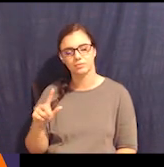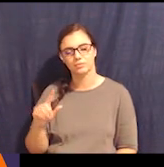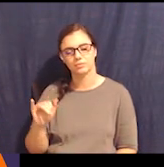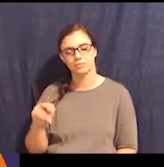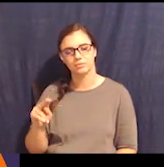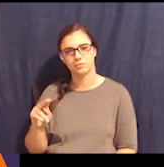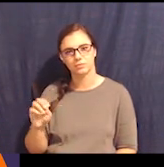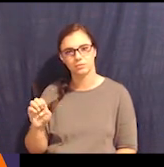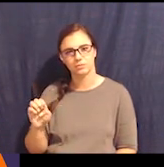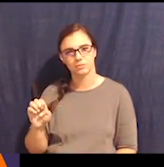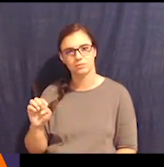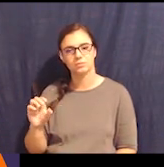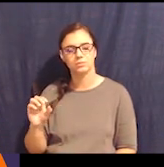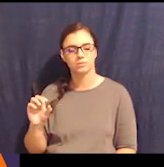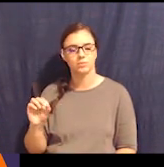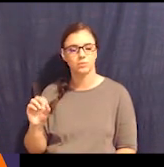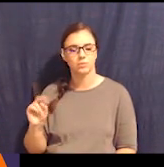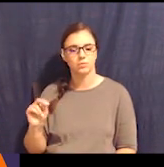www.teenlineonline.org.